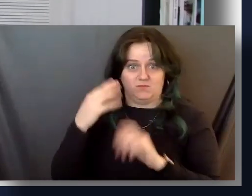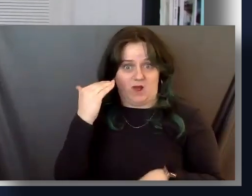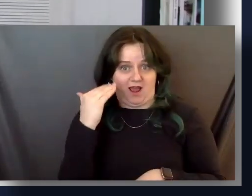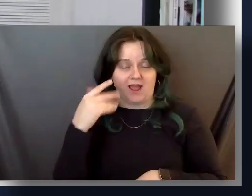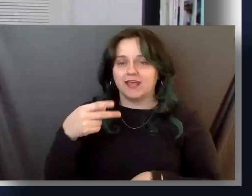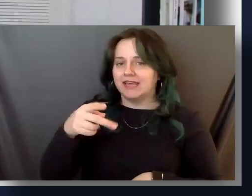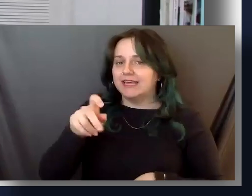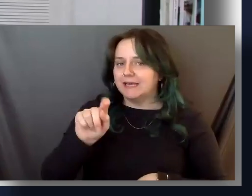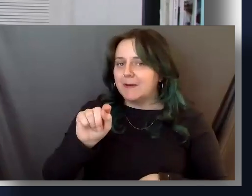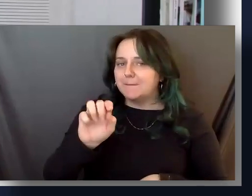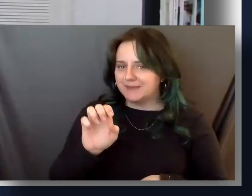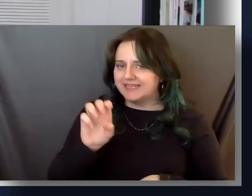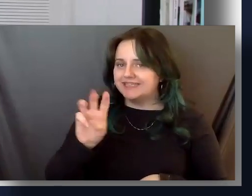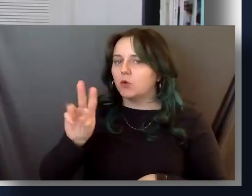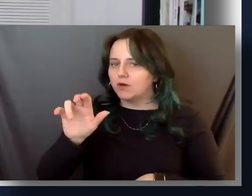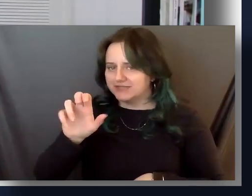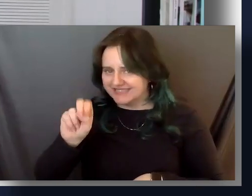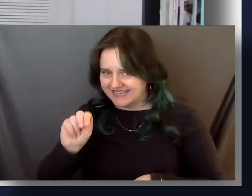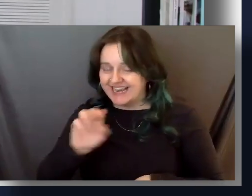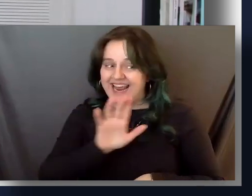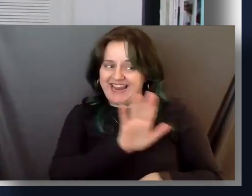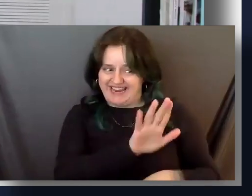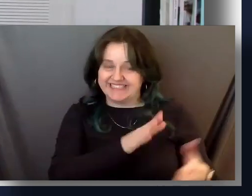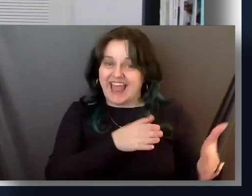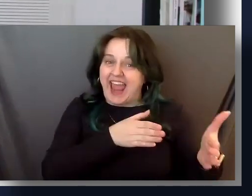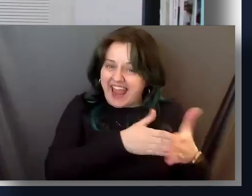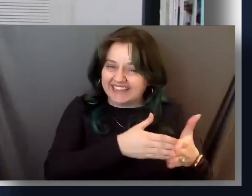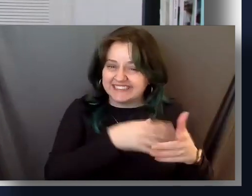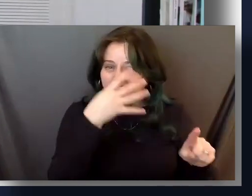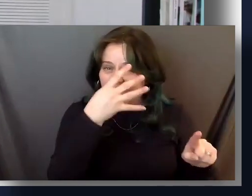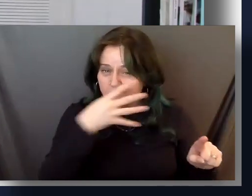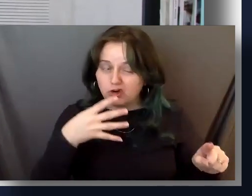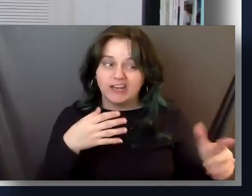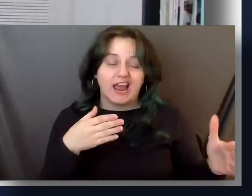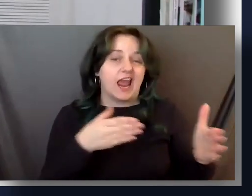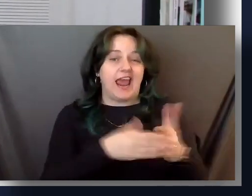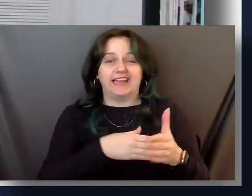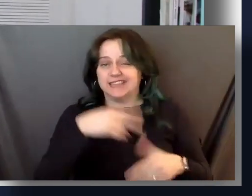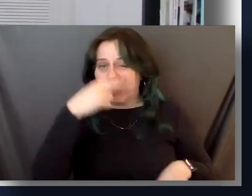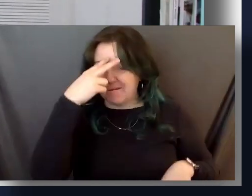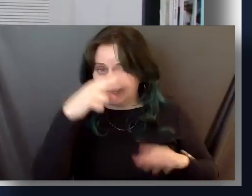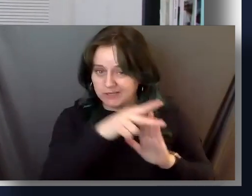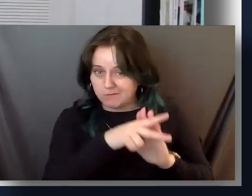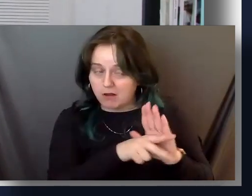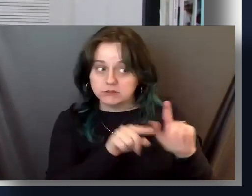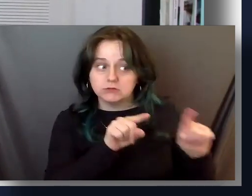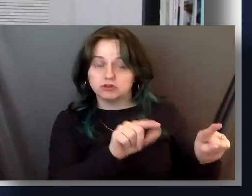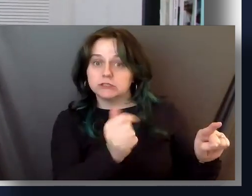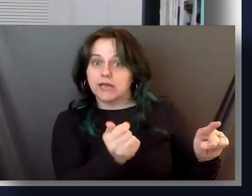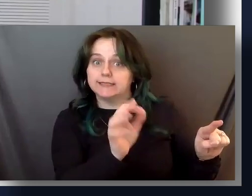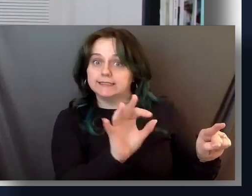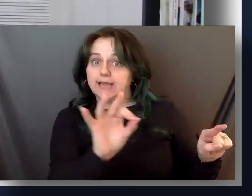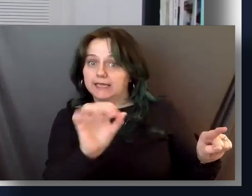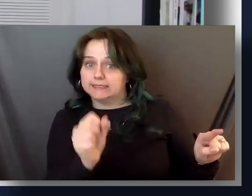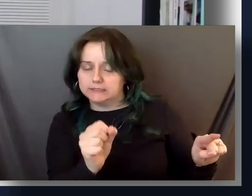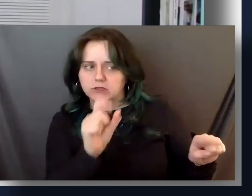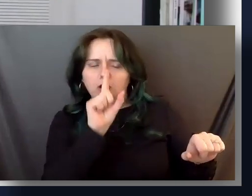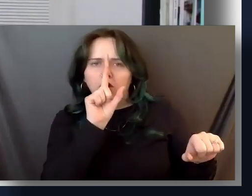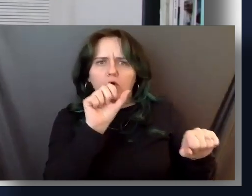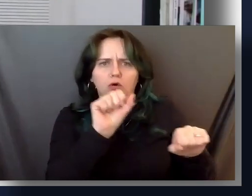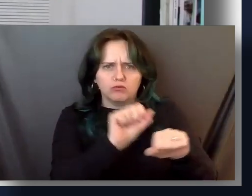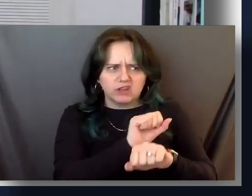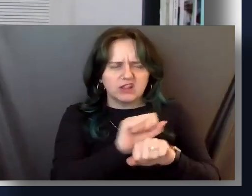part because Pete Wilson and his heavily anti-immigrant, anti-Mexican policies of the